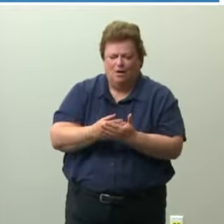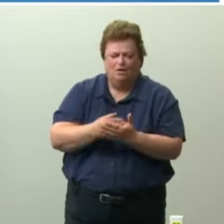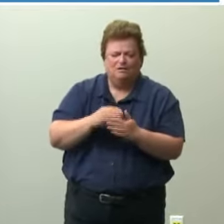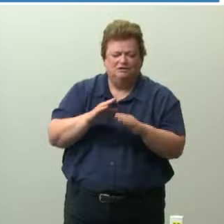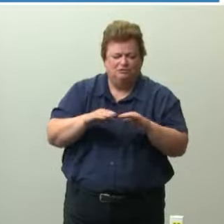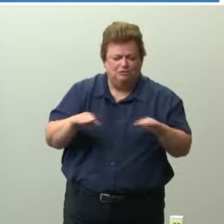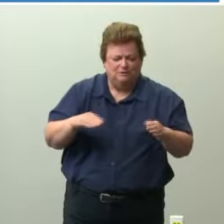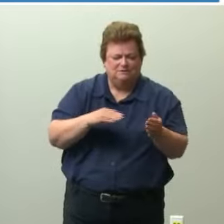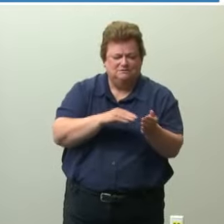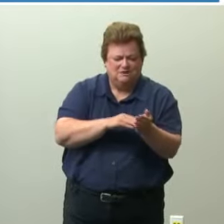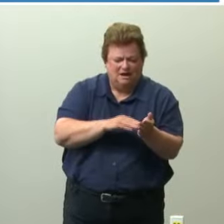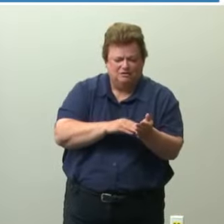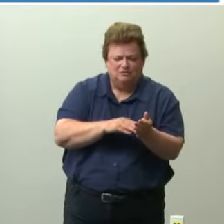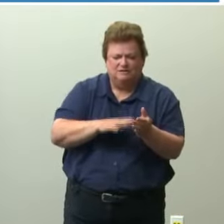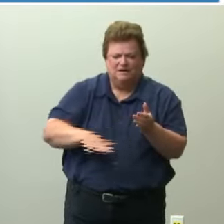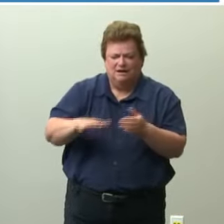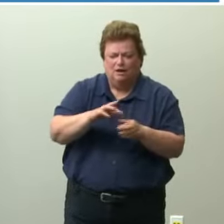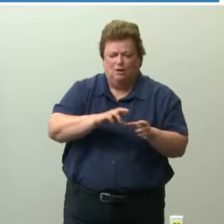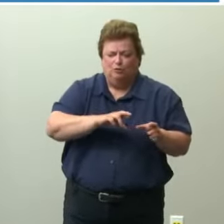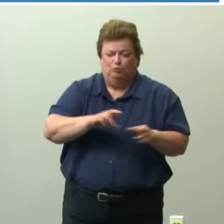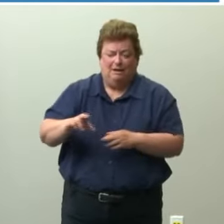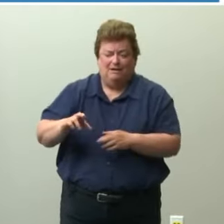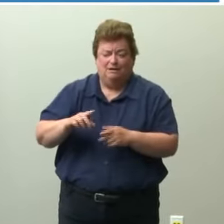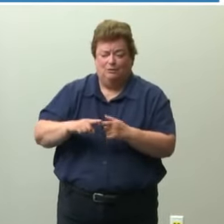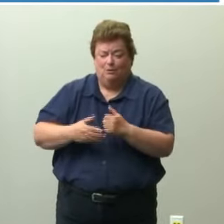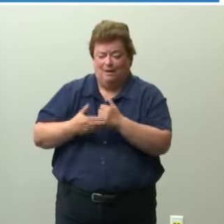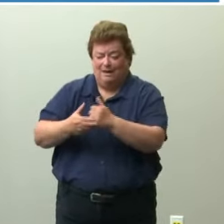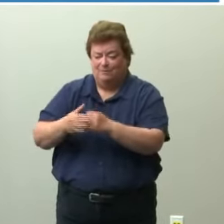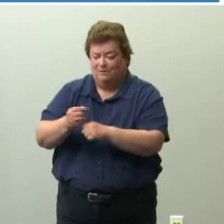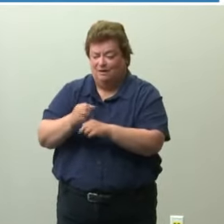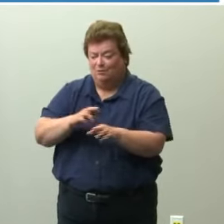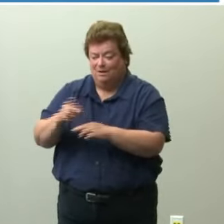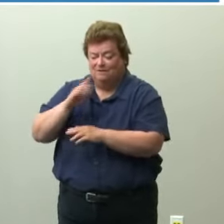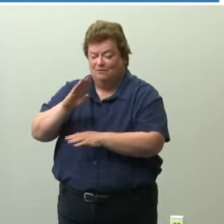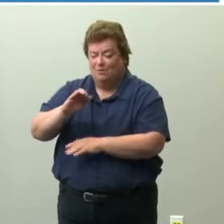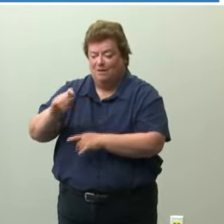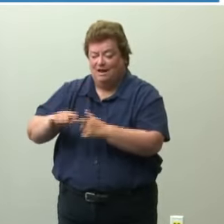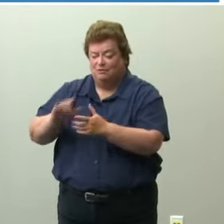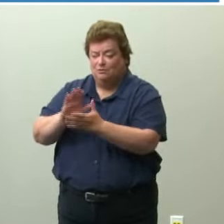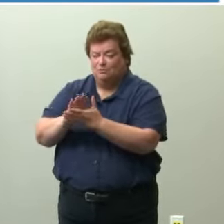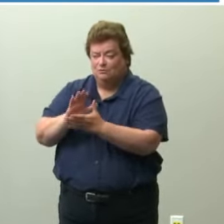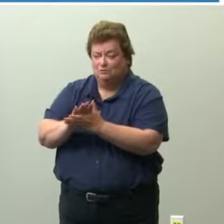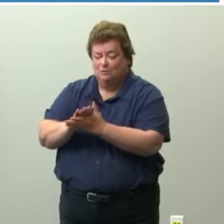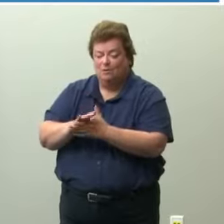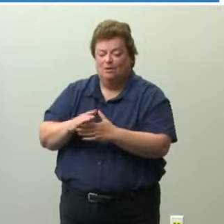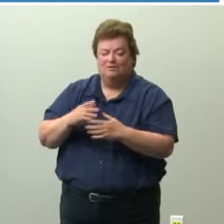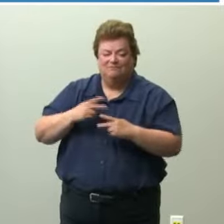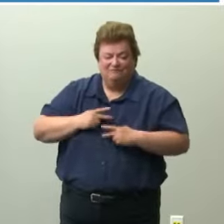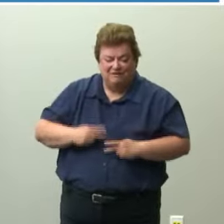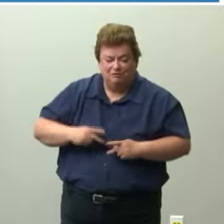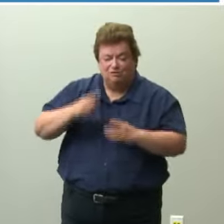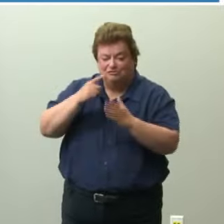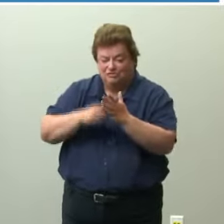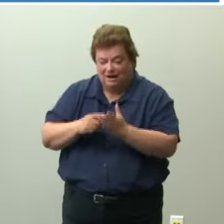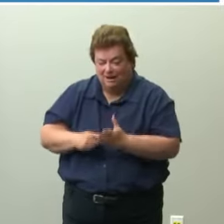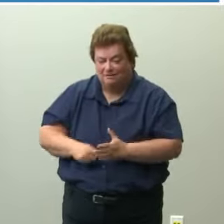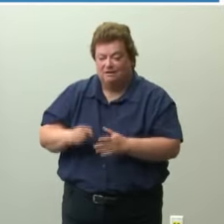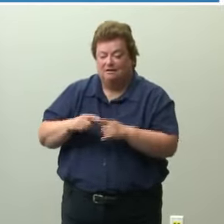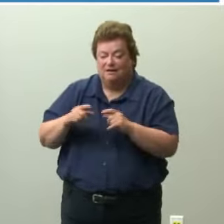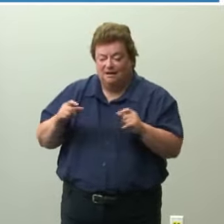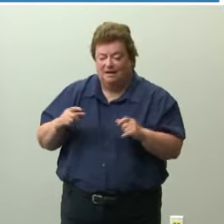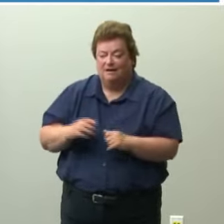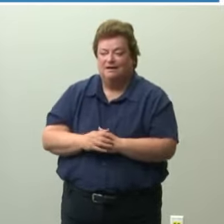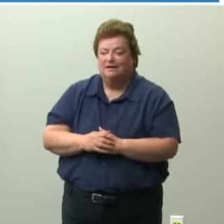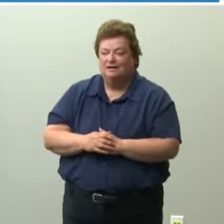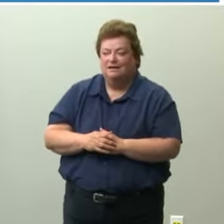medicine docs in town have been getting kids ready to go back to school and sports with their physicals. And we've been lucky enough to actually be able